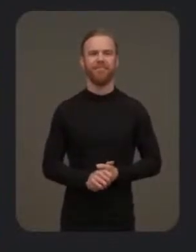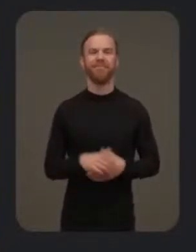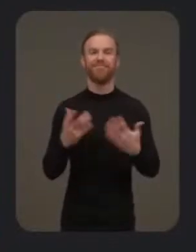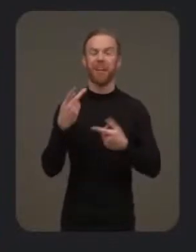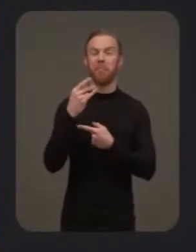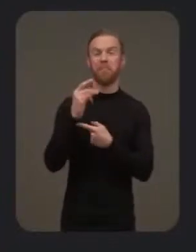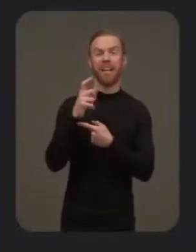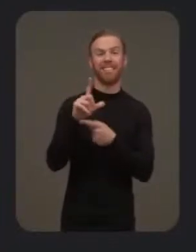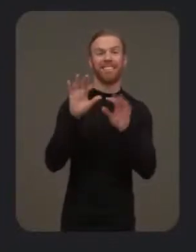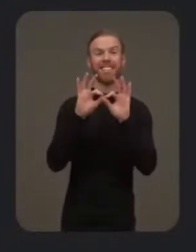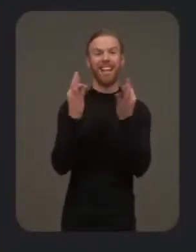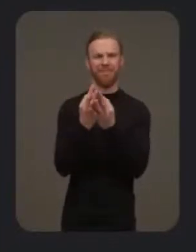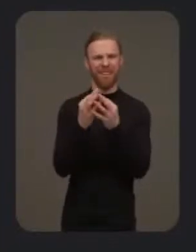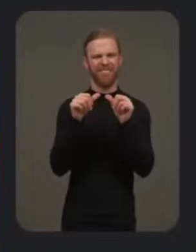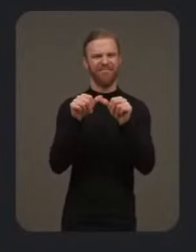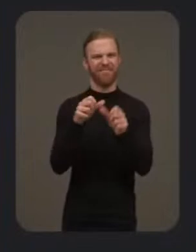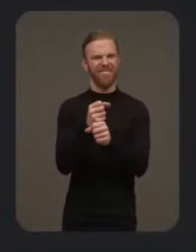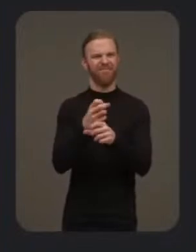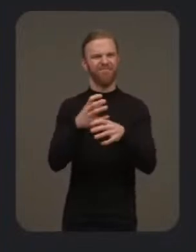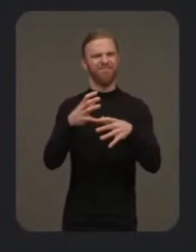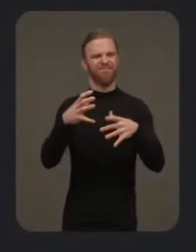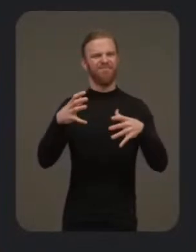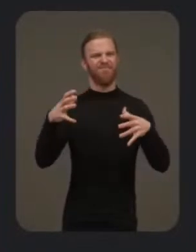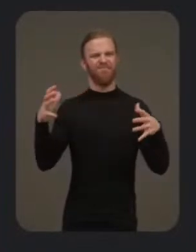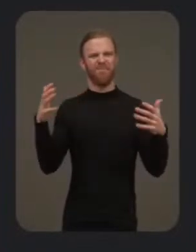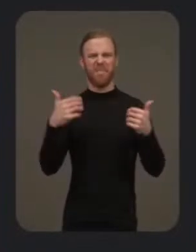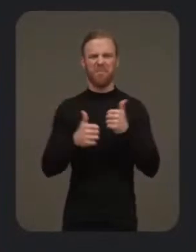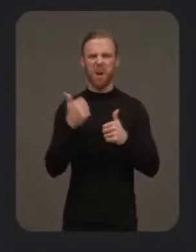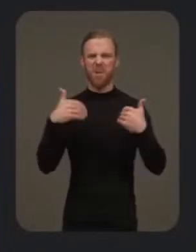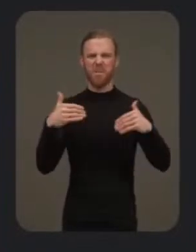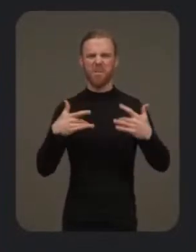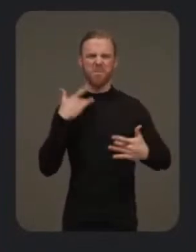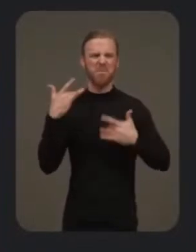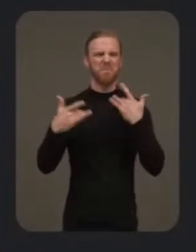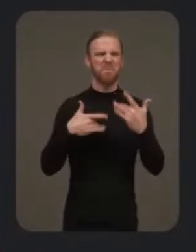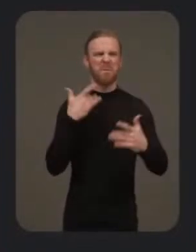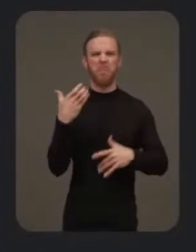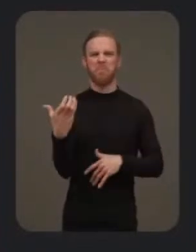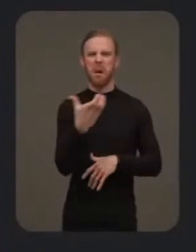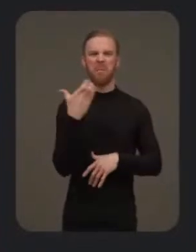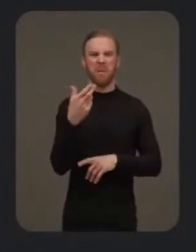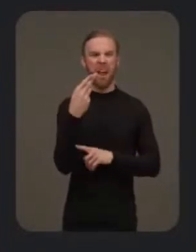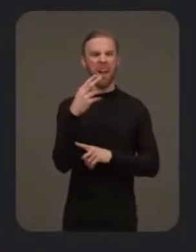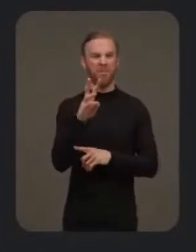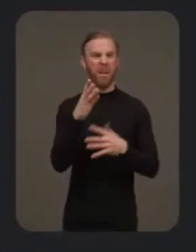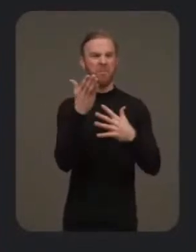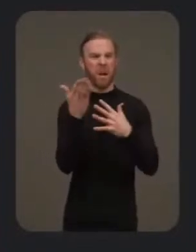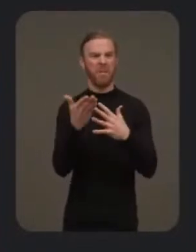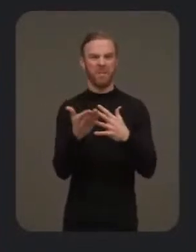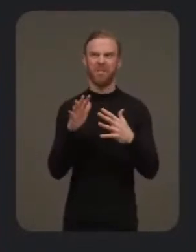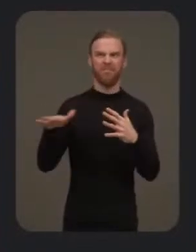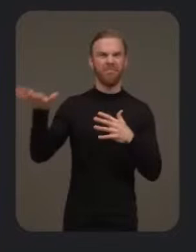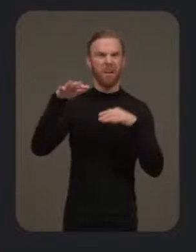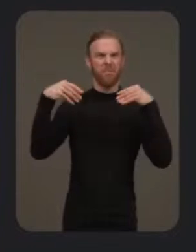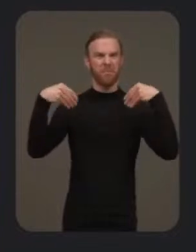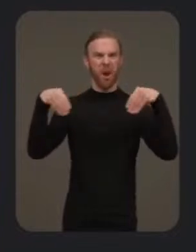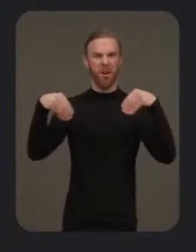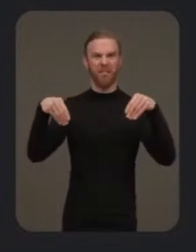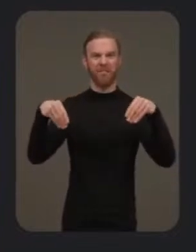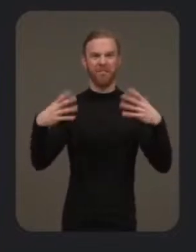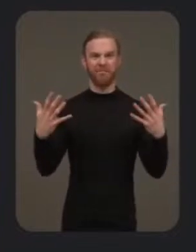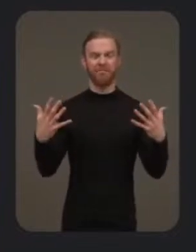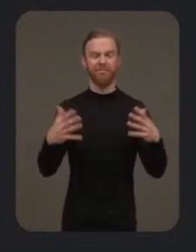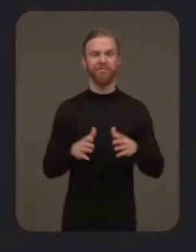The Pixel family continues to grow into the most dynamic mobile hardware portfolio in the market today. From a